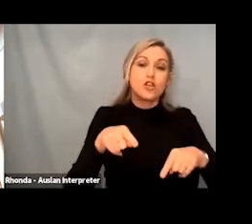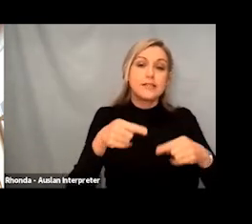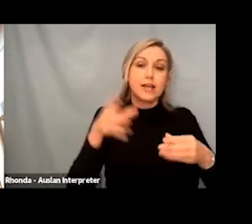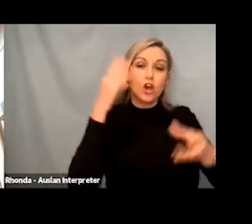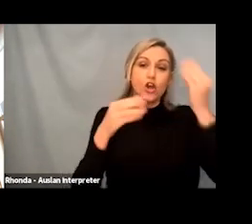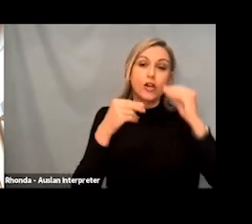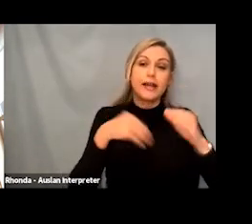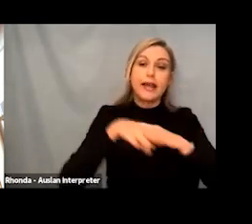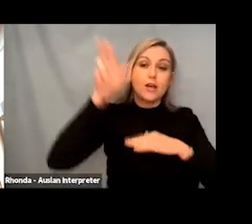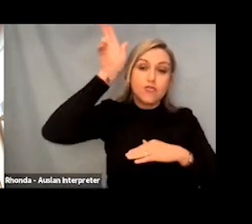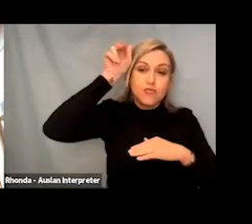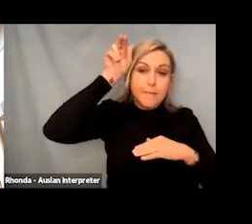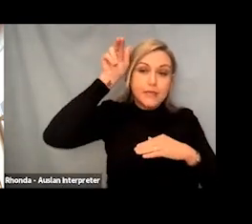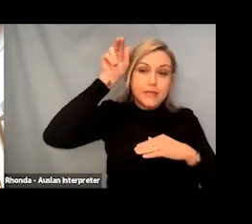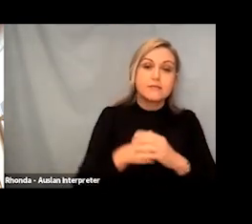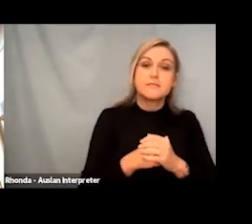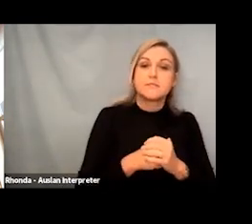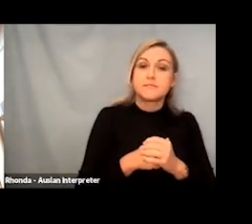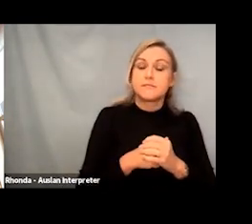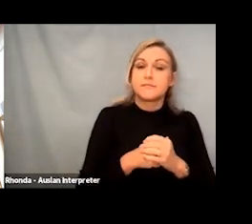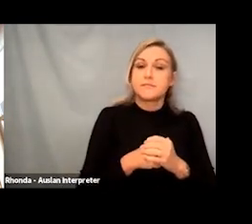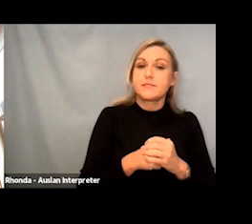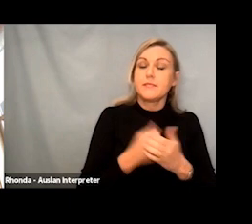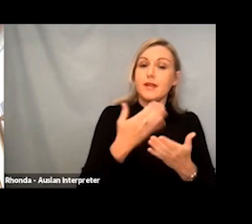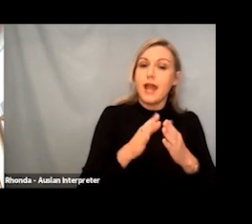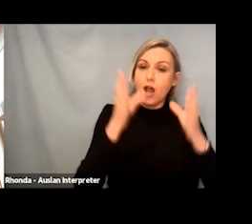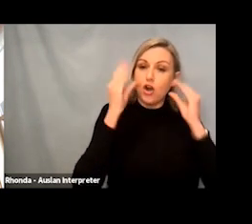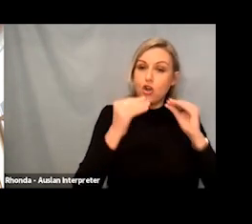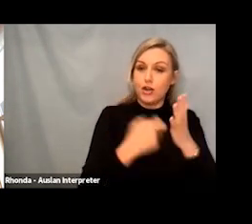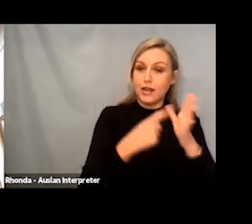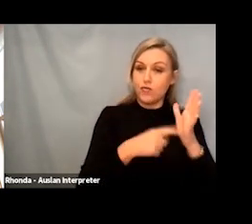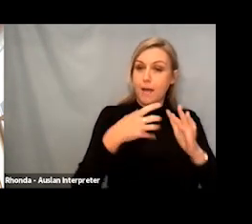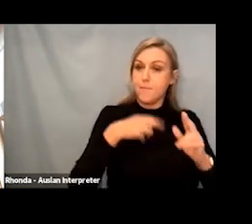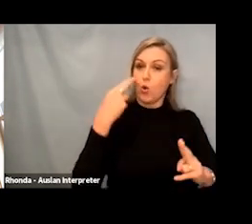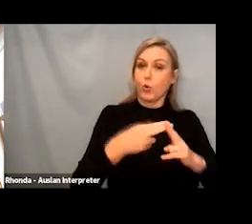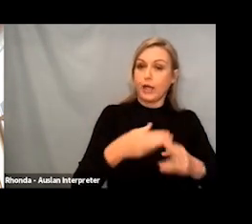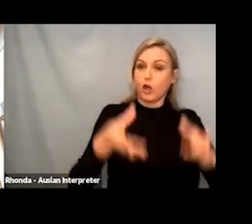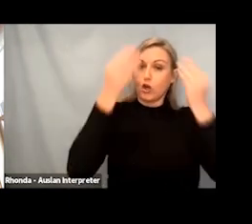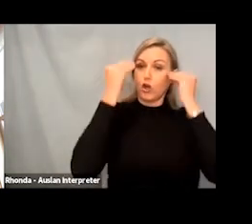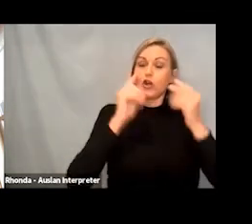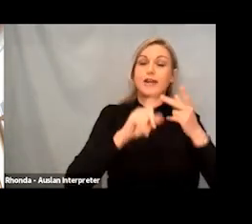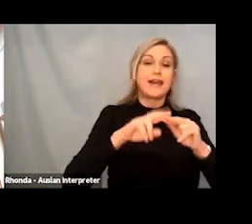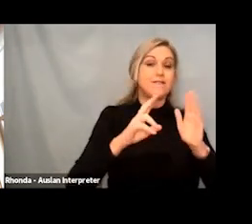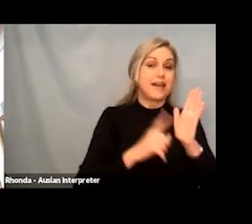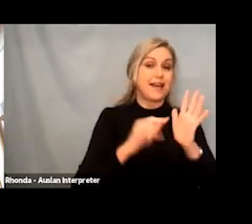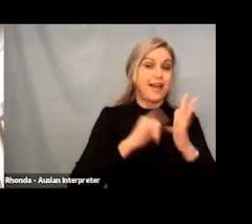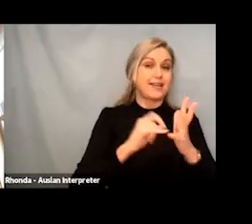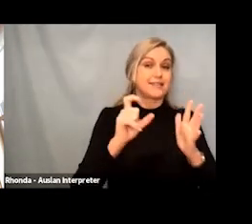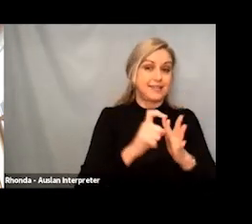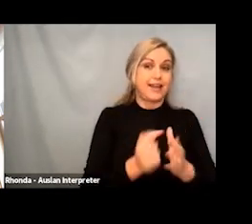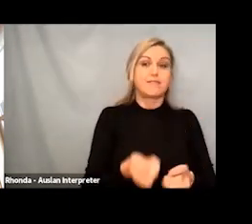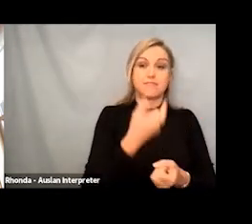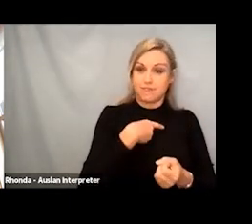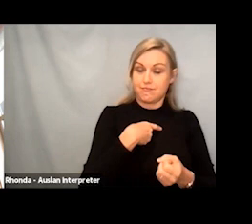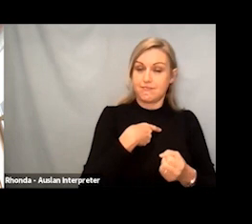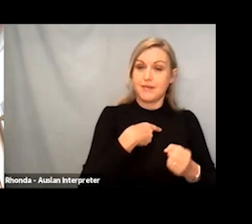being accelerated, the learning rate being accelerated with exposure to LSD and slowed